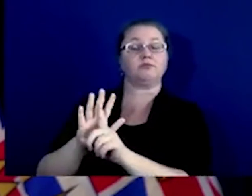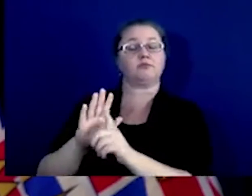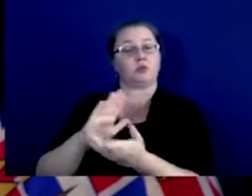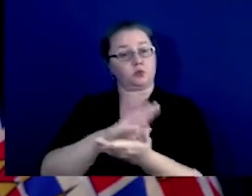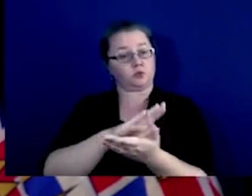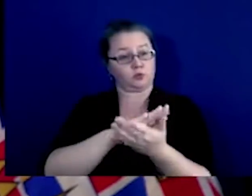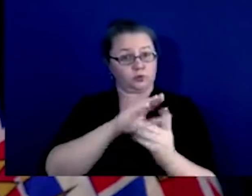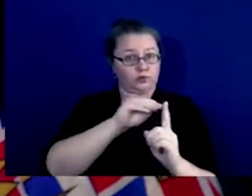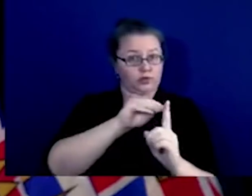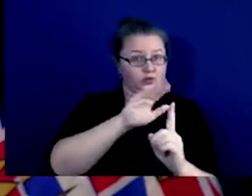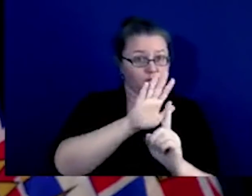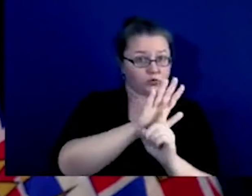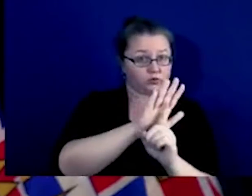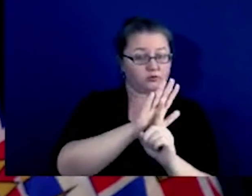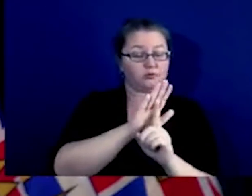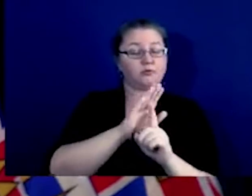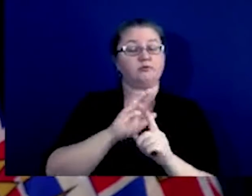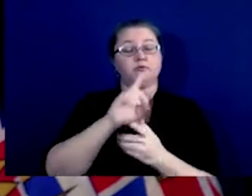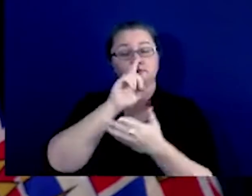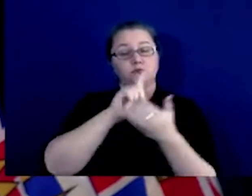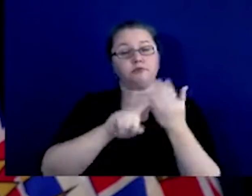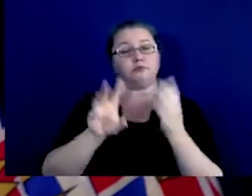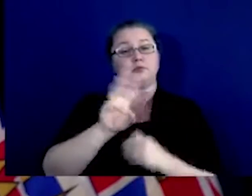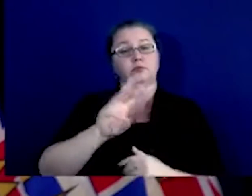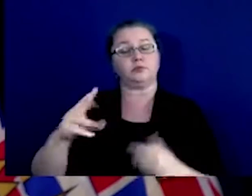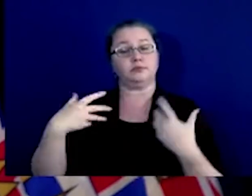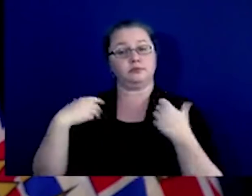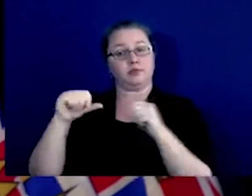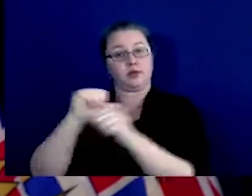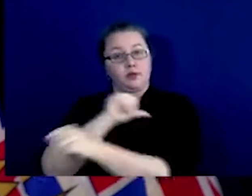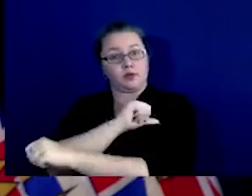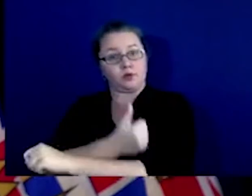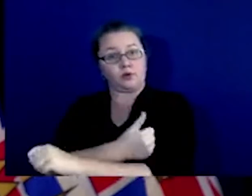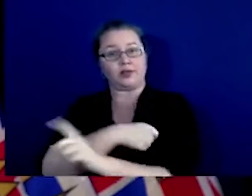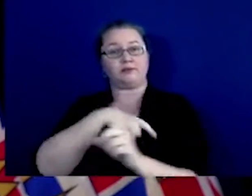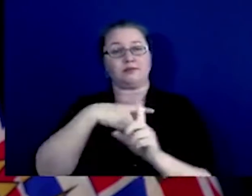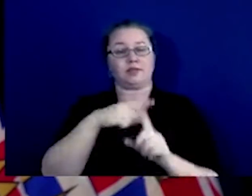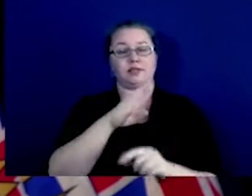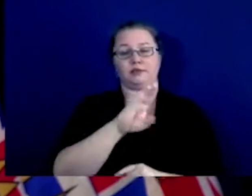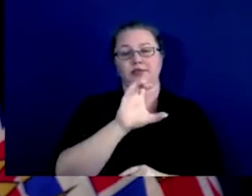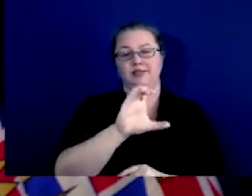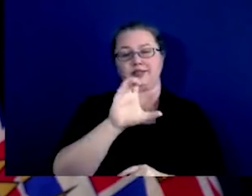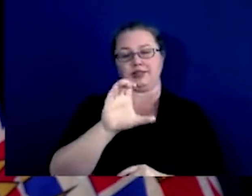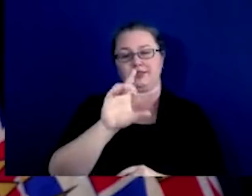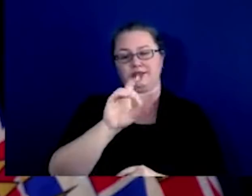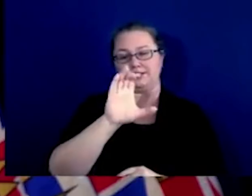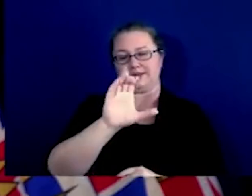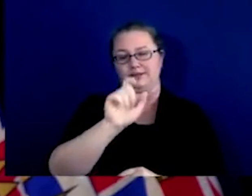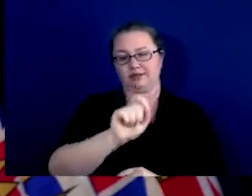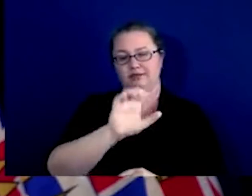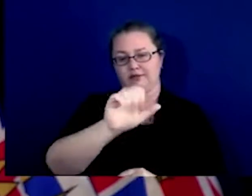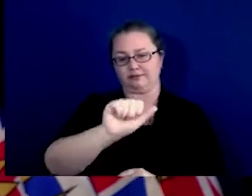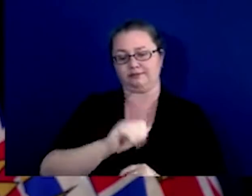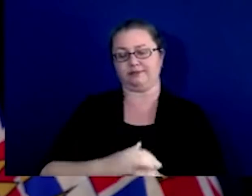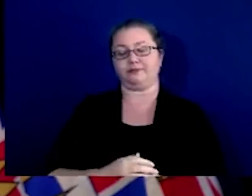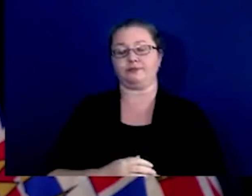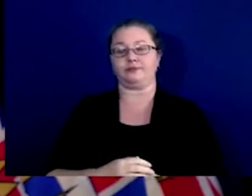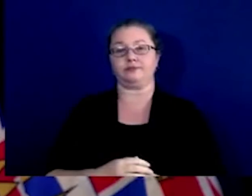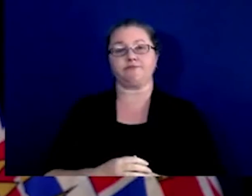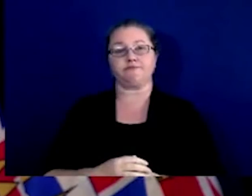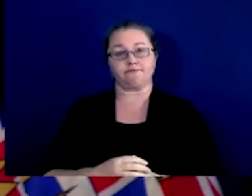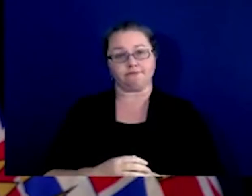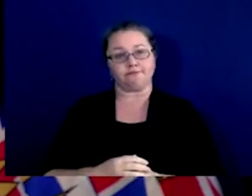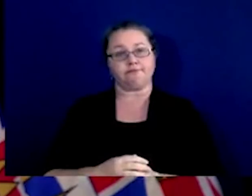is one that makes us pause. We have 10,000 people who have been diagnosed with